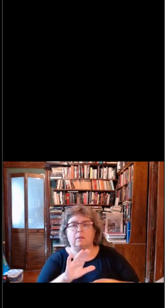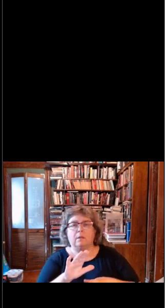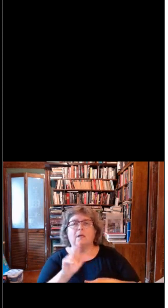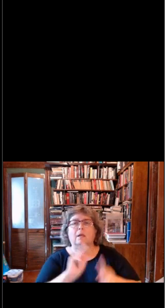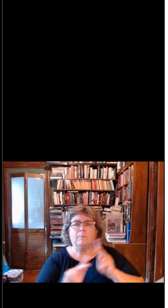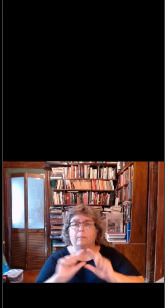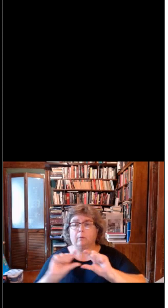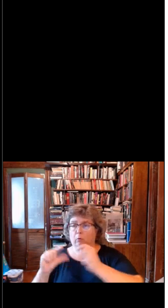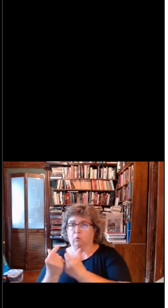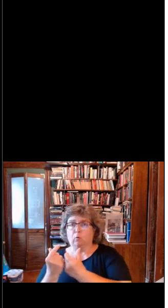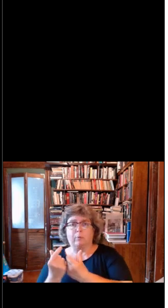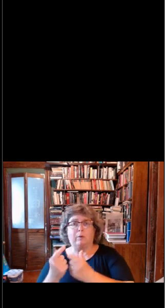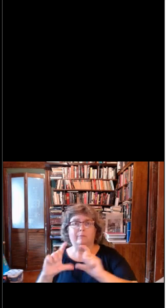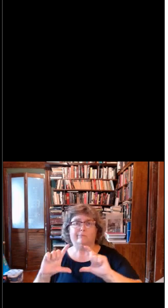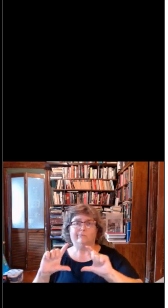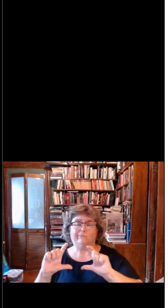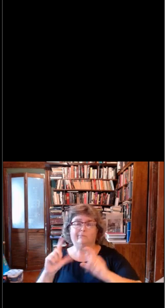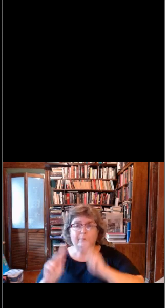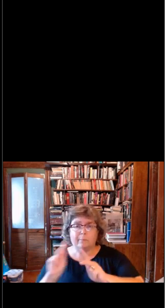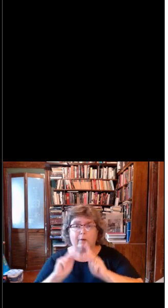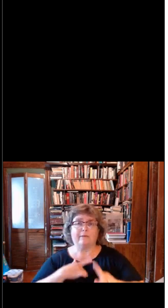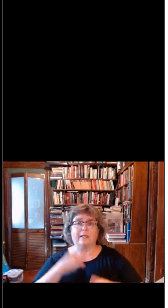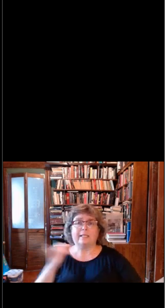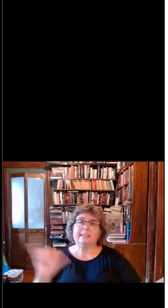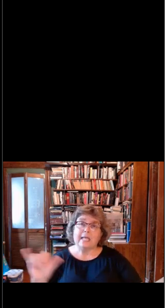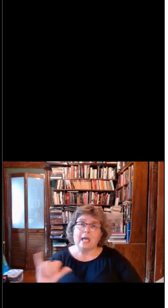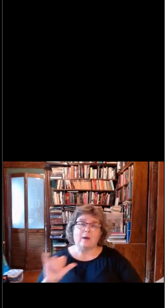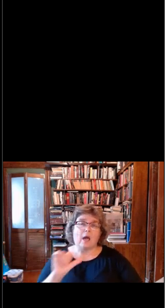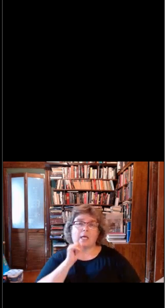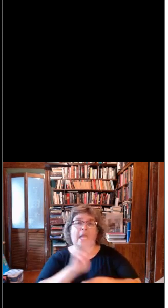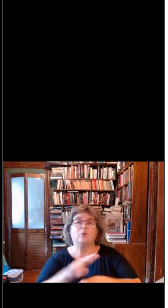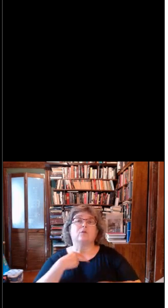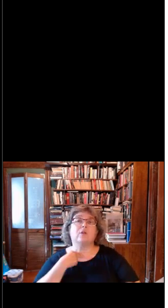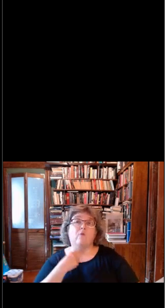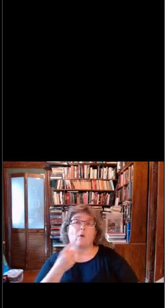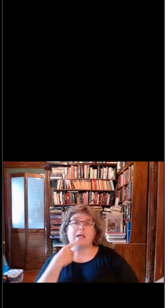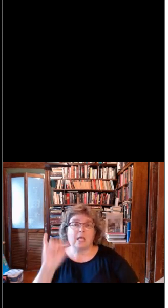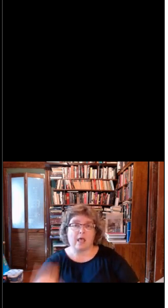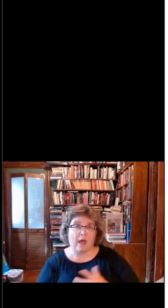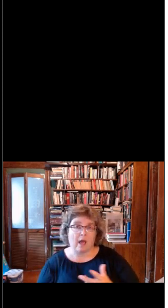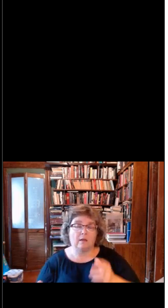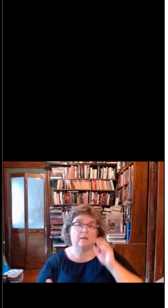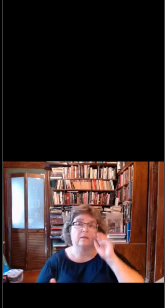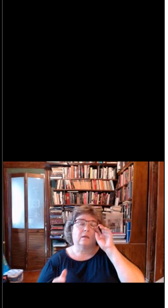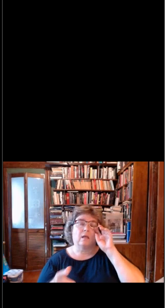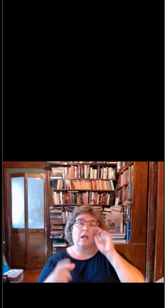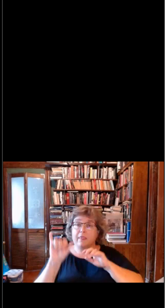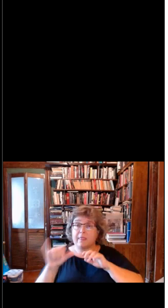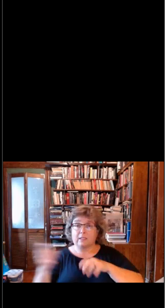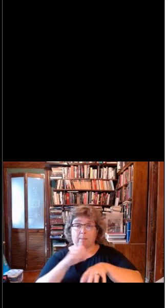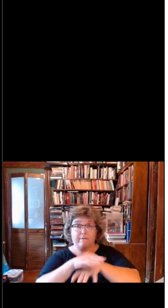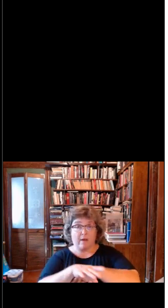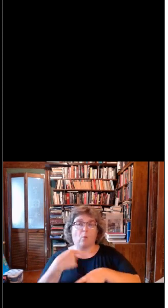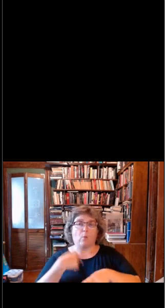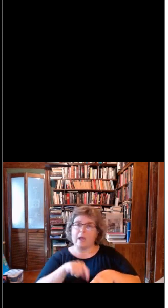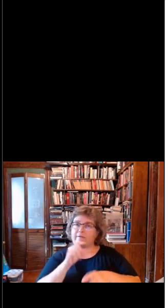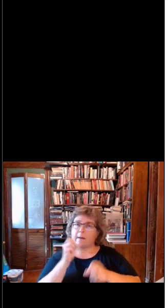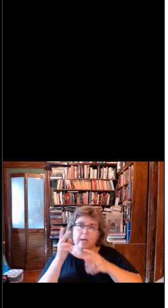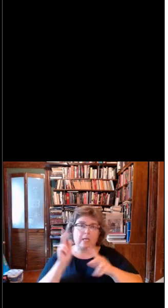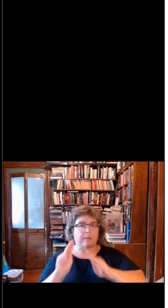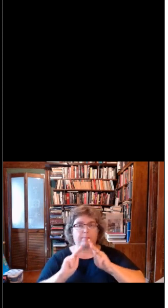who feel the same way, but maybe aren't using their voices to say that this is something that affects them. But we have a lot of folks who live